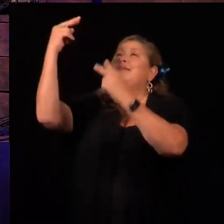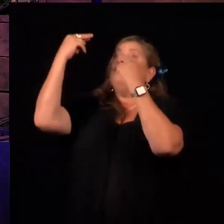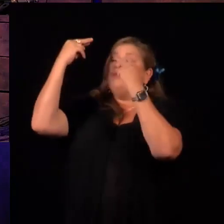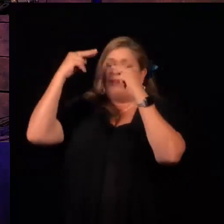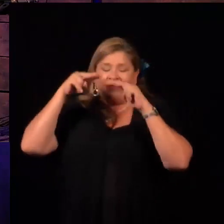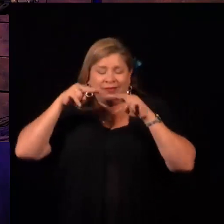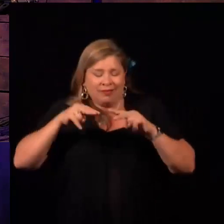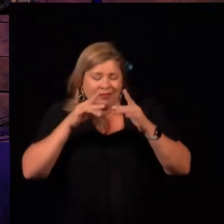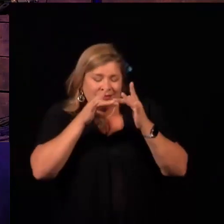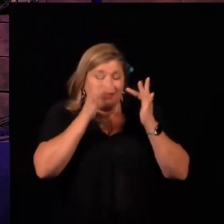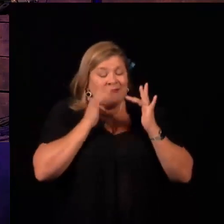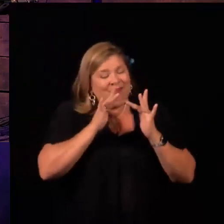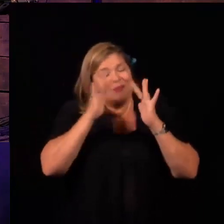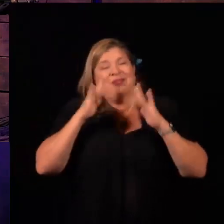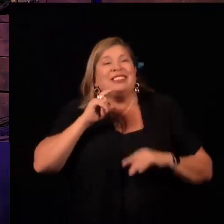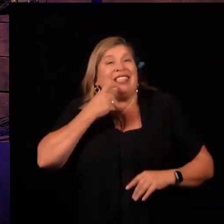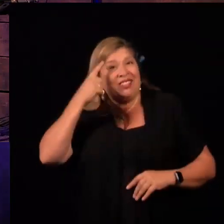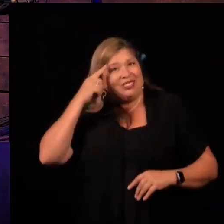Jealous for me.